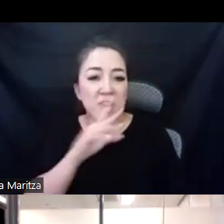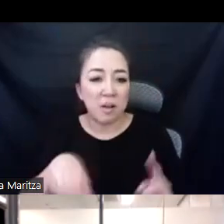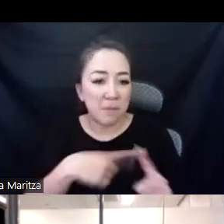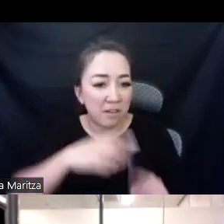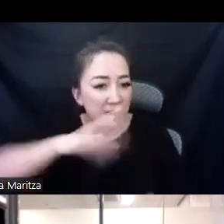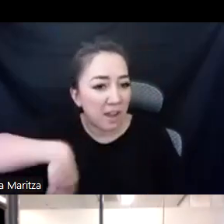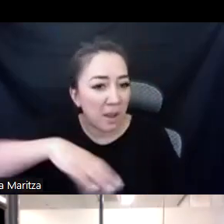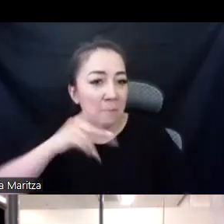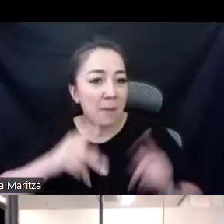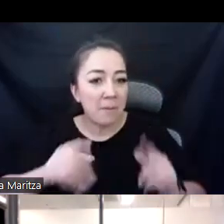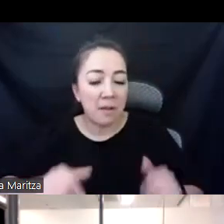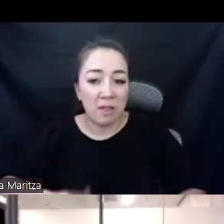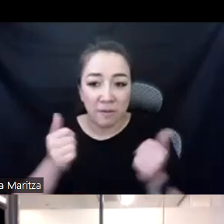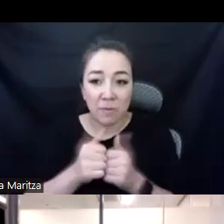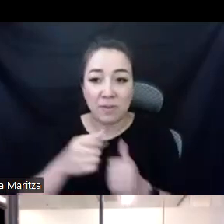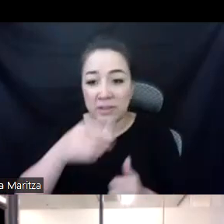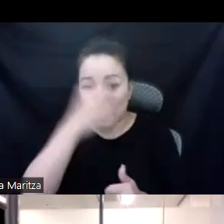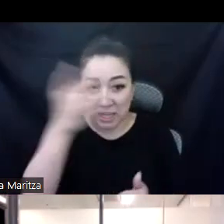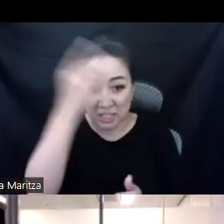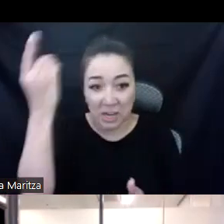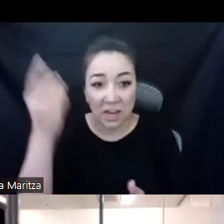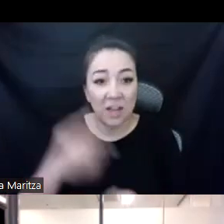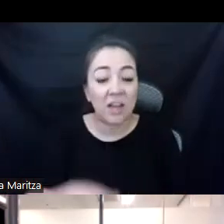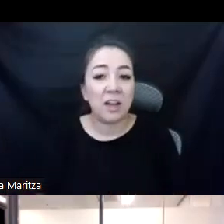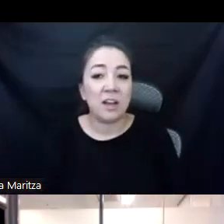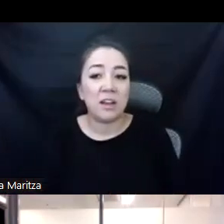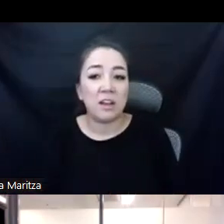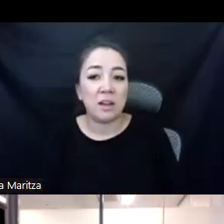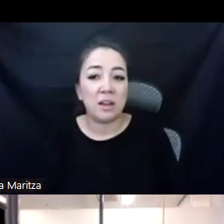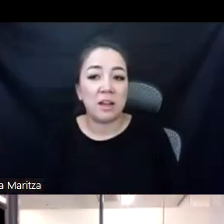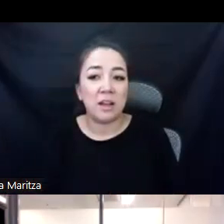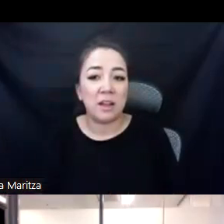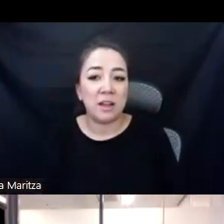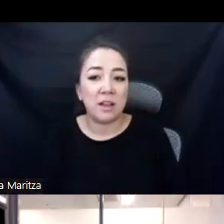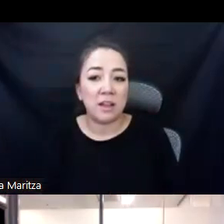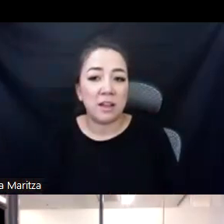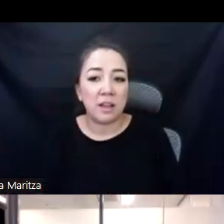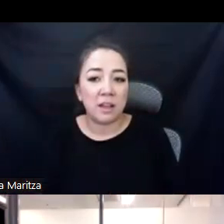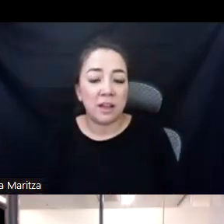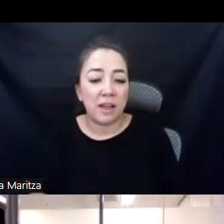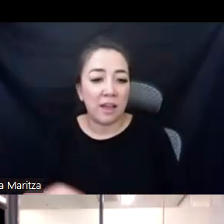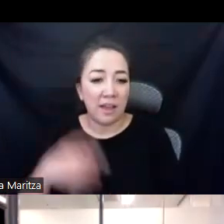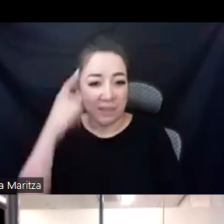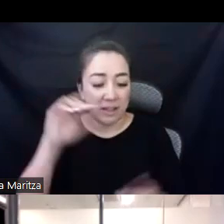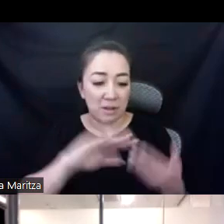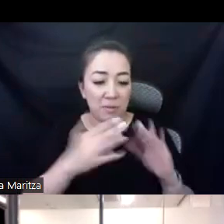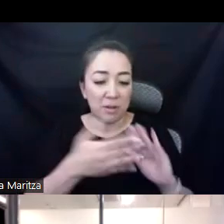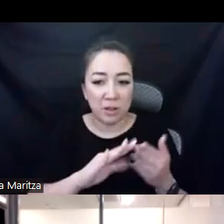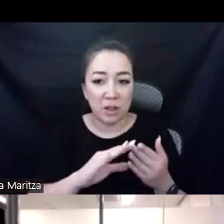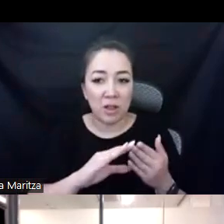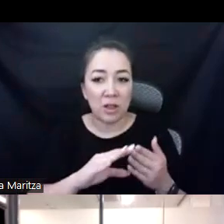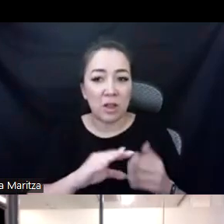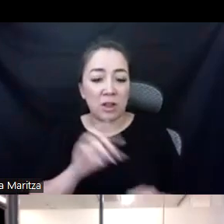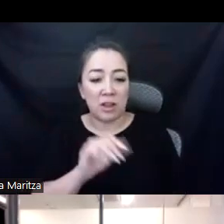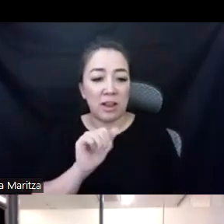people living with dementia. And I think as the community that's looking at